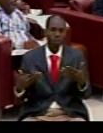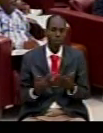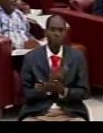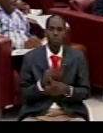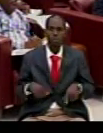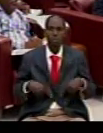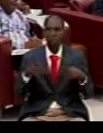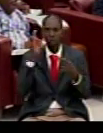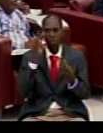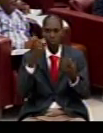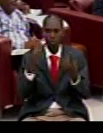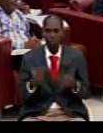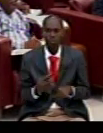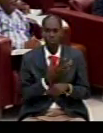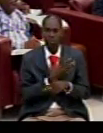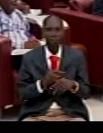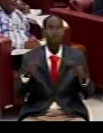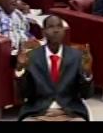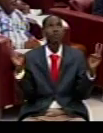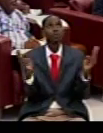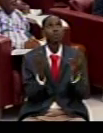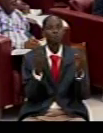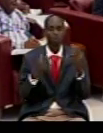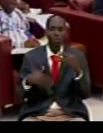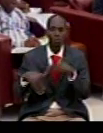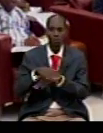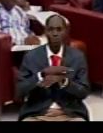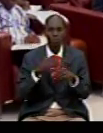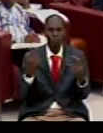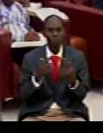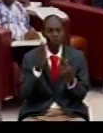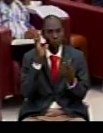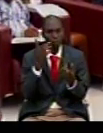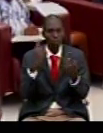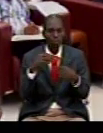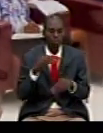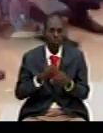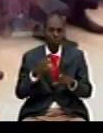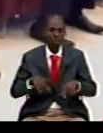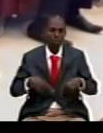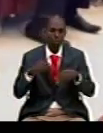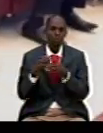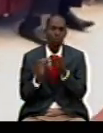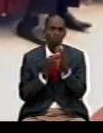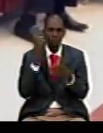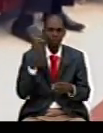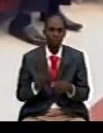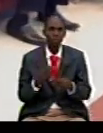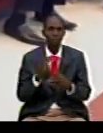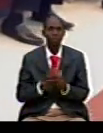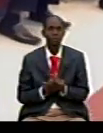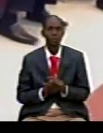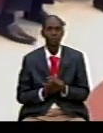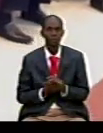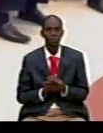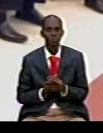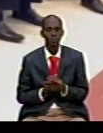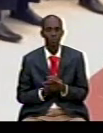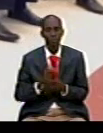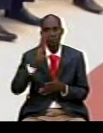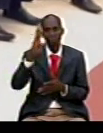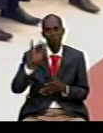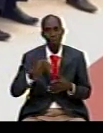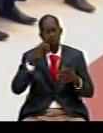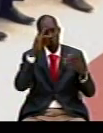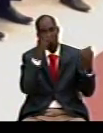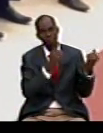life will come. And victory over sin will come in your life in Jesus' name. By